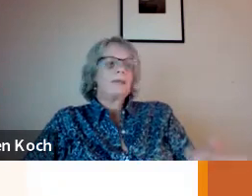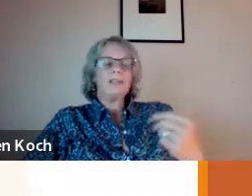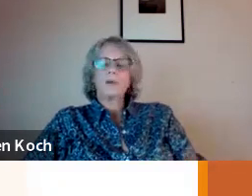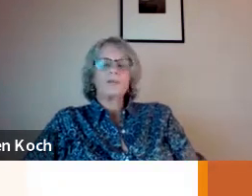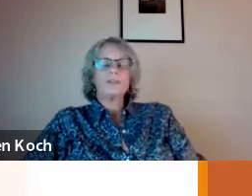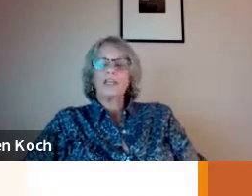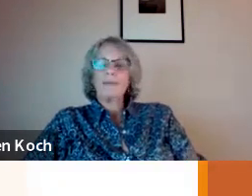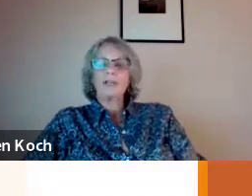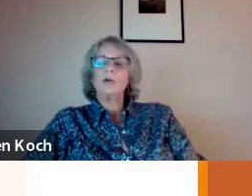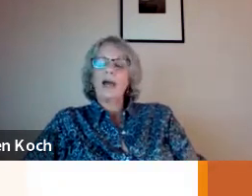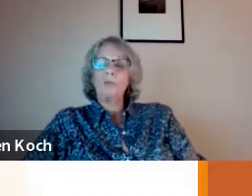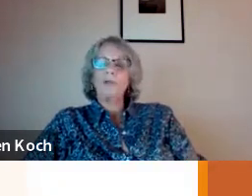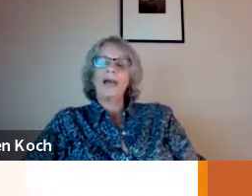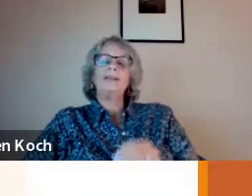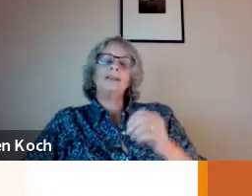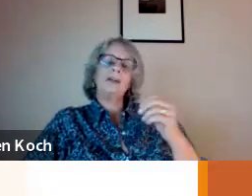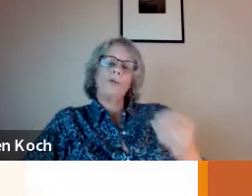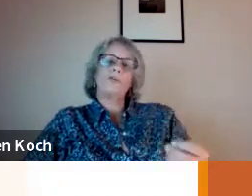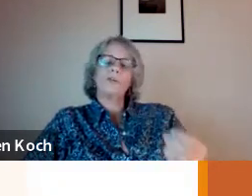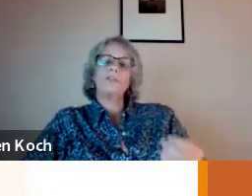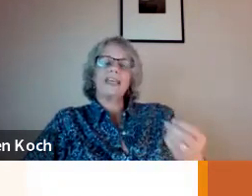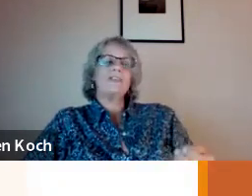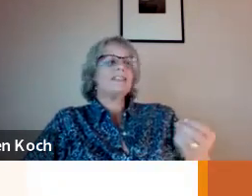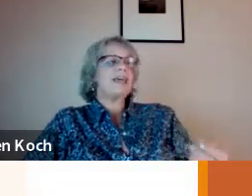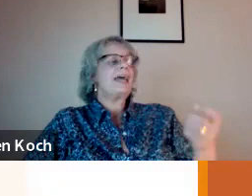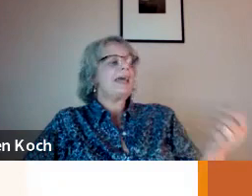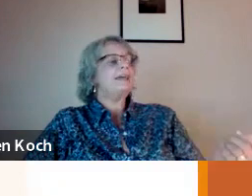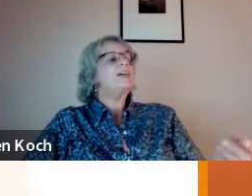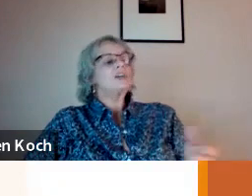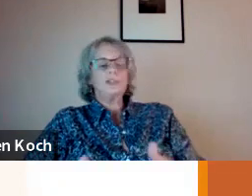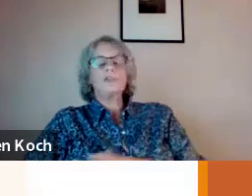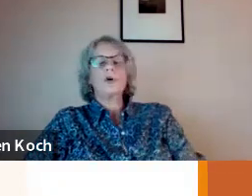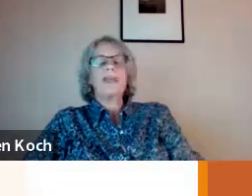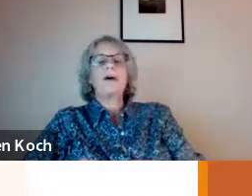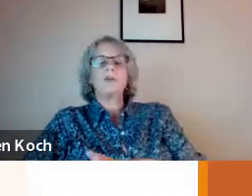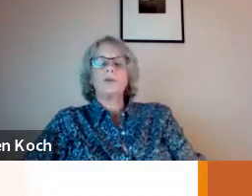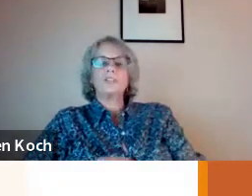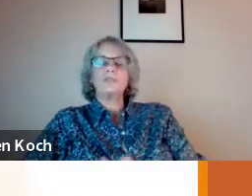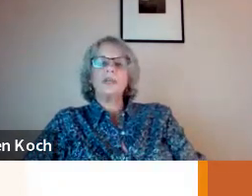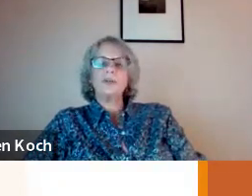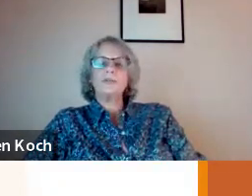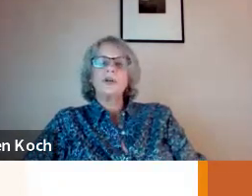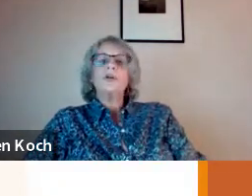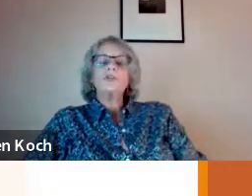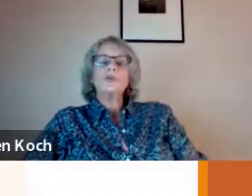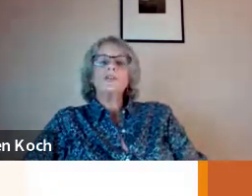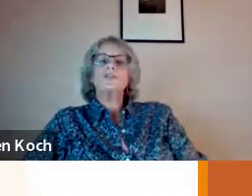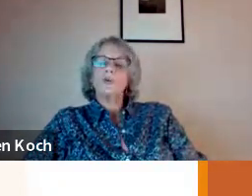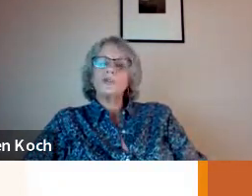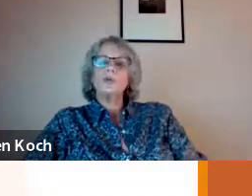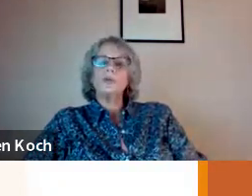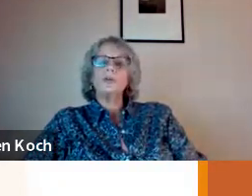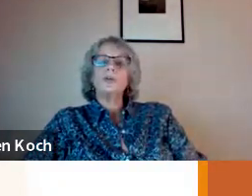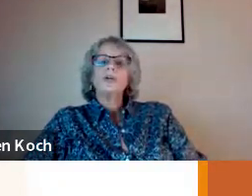David, well, maybe this person that came in could help you. And he overheard David say, hey, could you show me how to close these windows? So